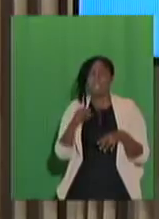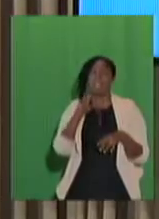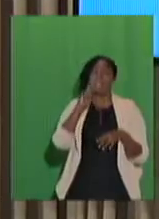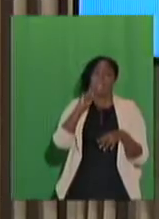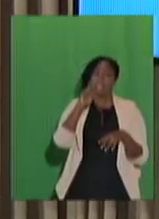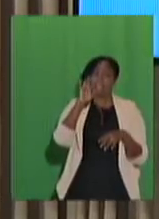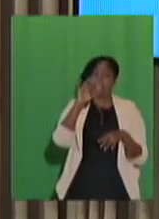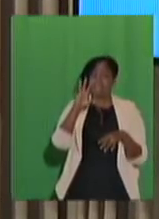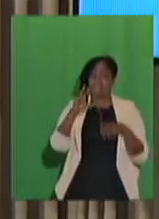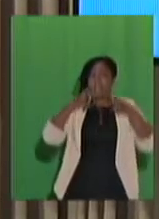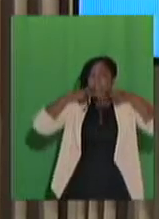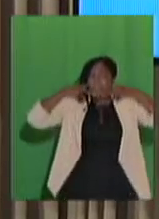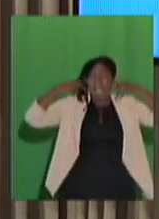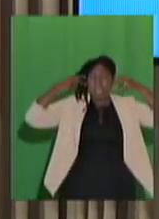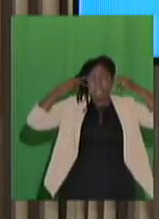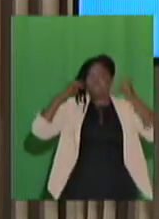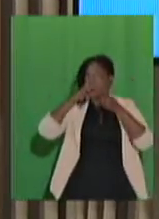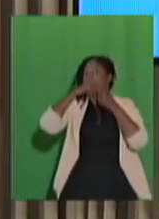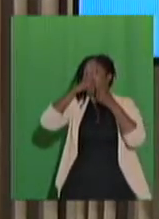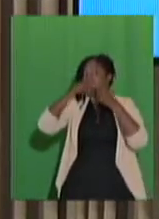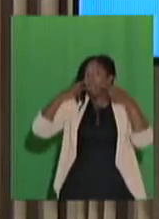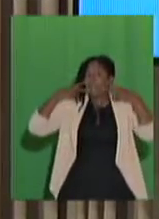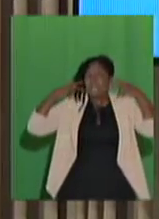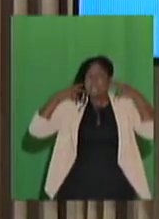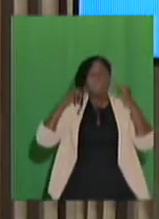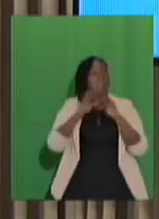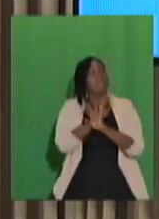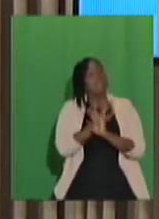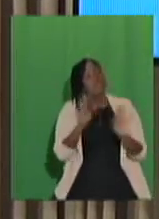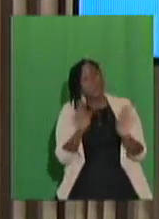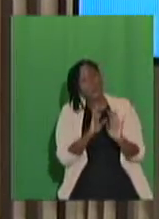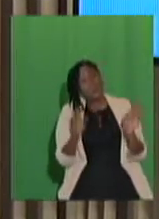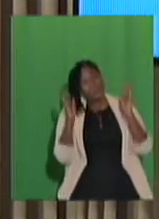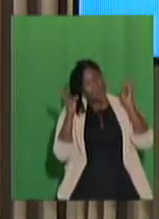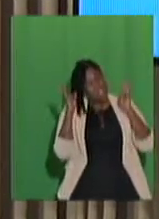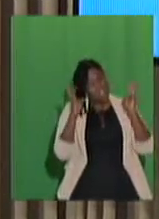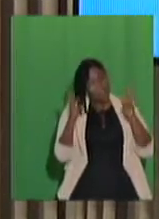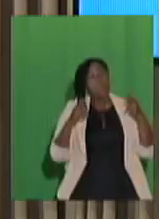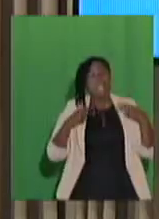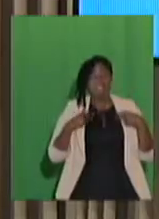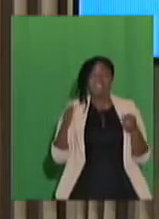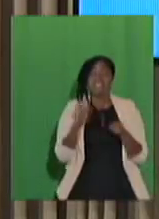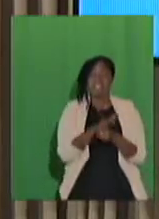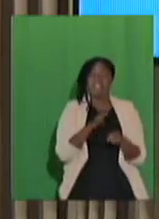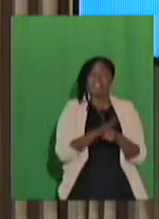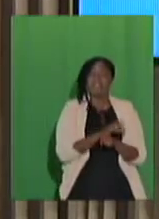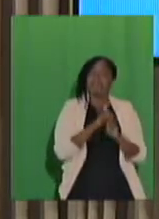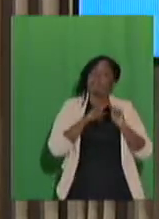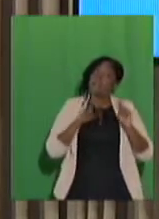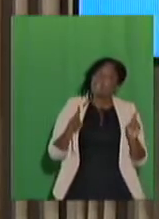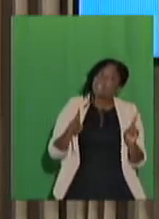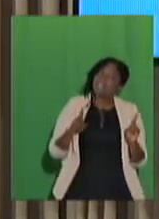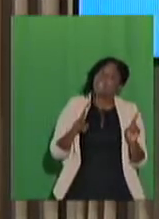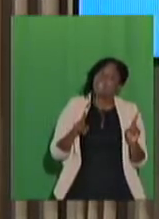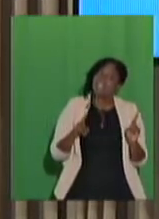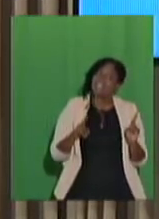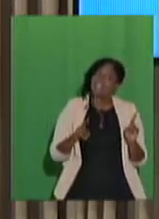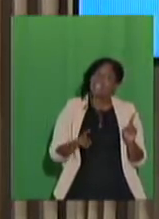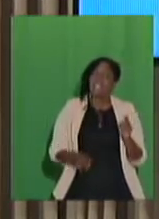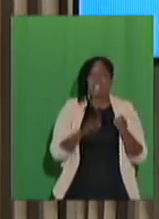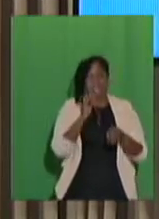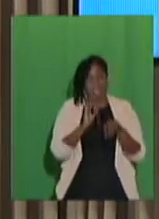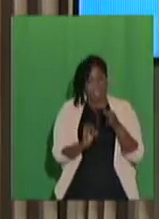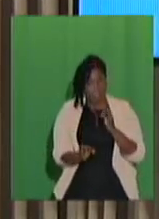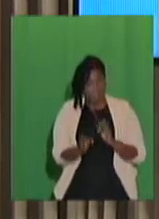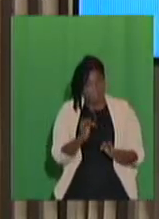in. So there is no shortage of N95s. However, as I keep saying, if the number of